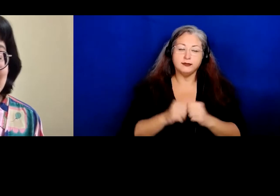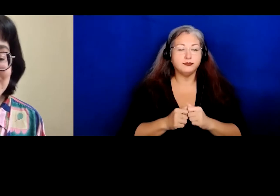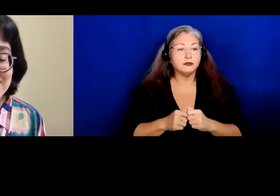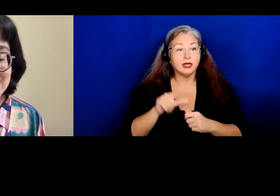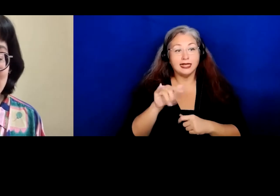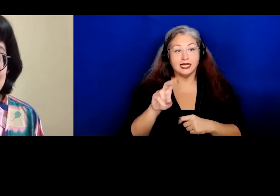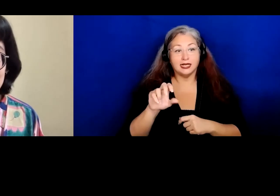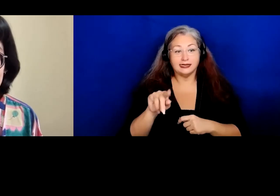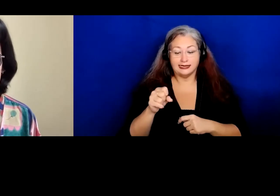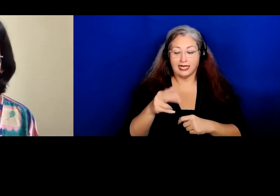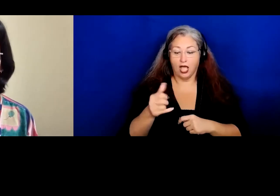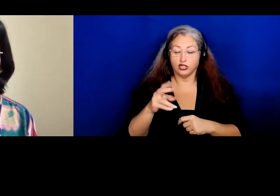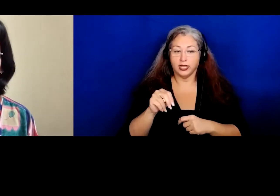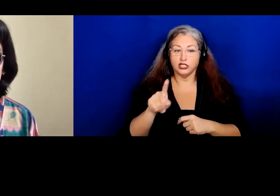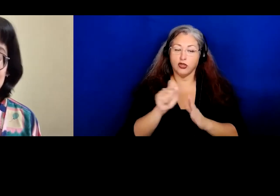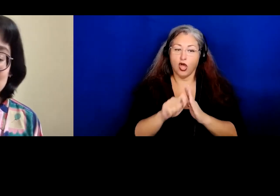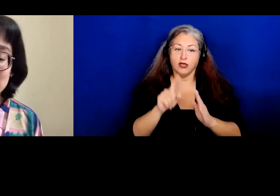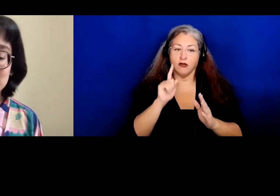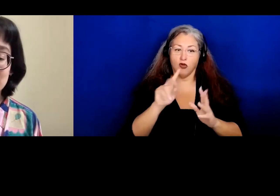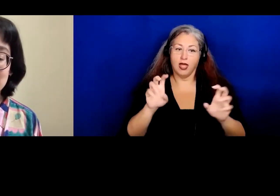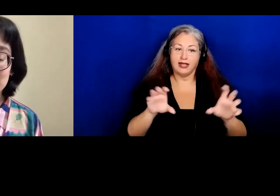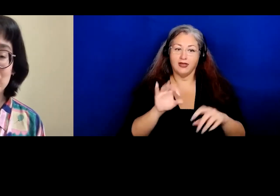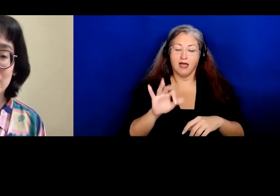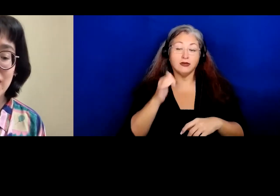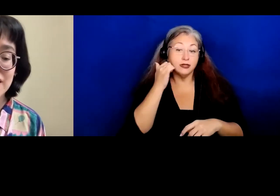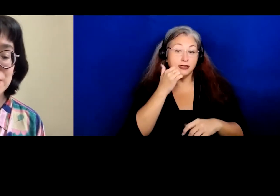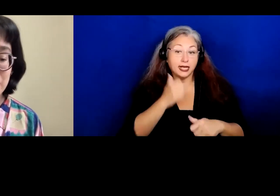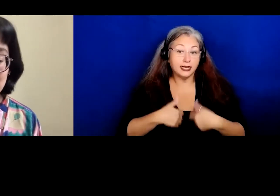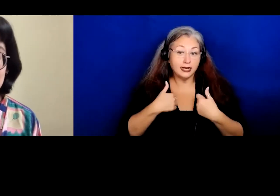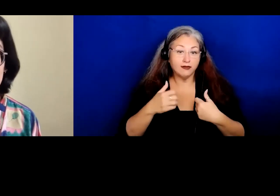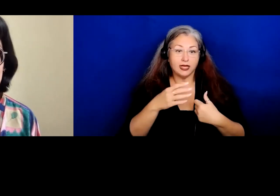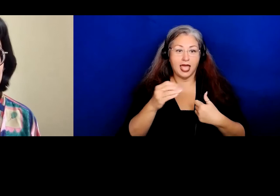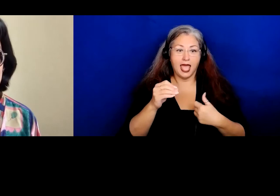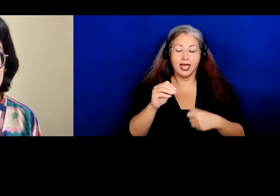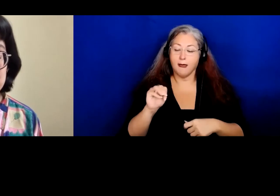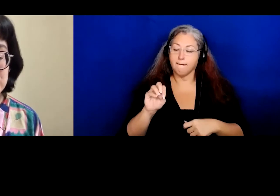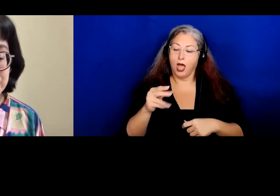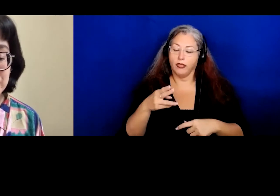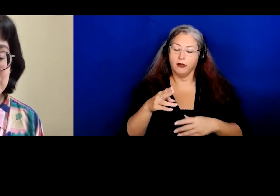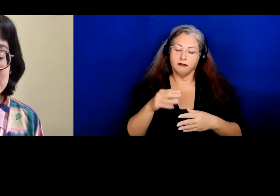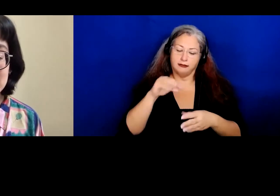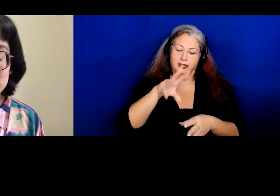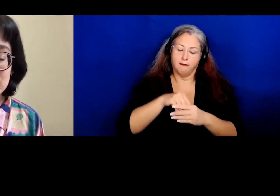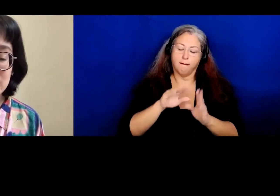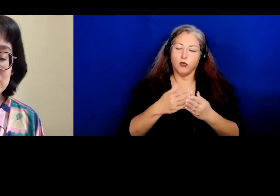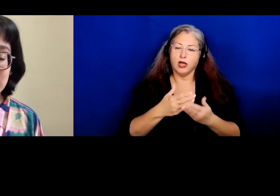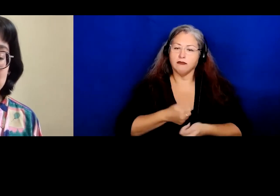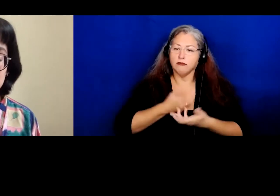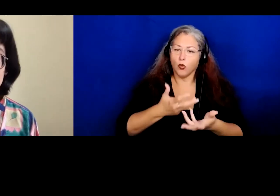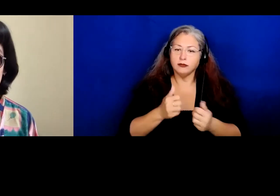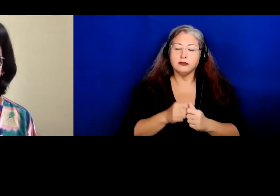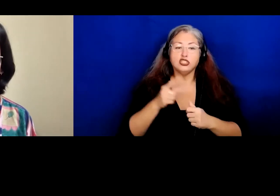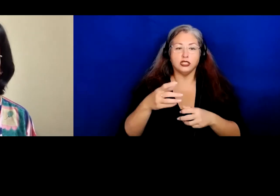Hsiao Chen is the author of the novel Activities of Daily Living and Mouth, a Book of Poems. She has received